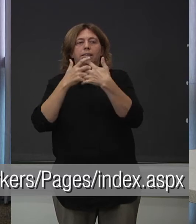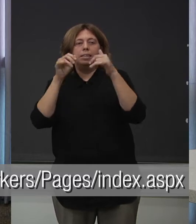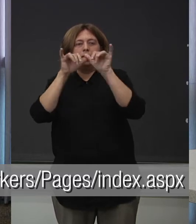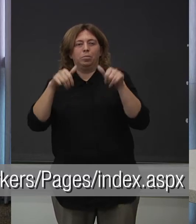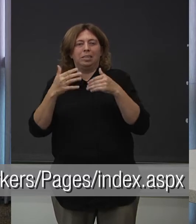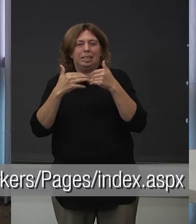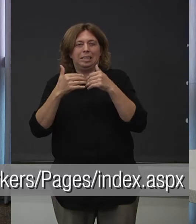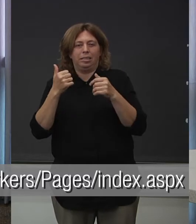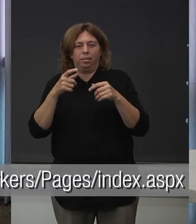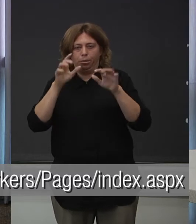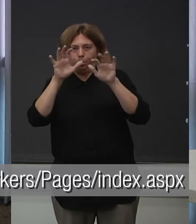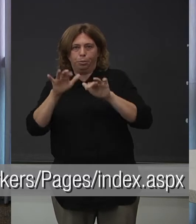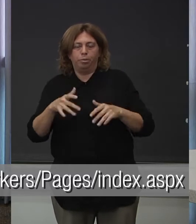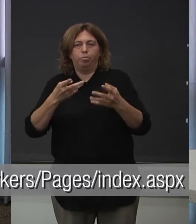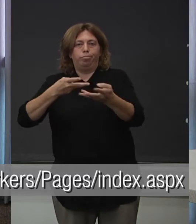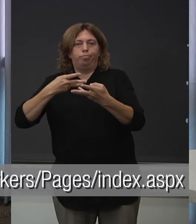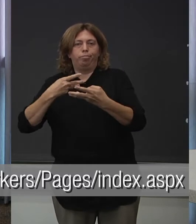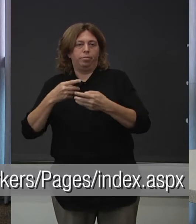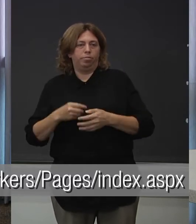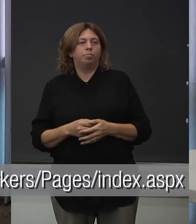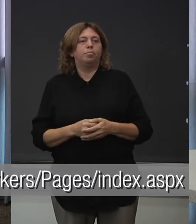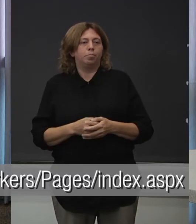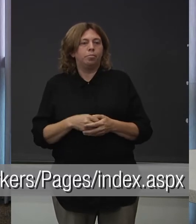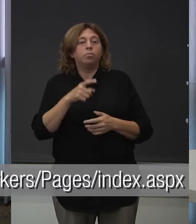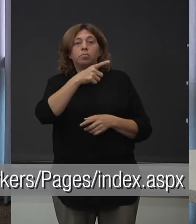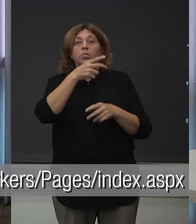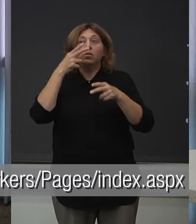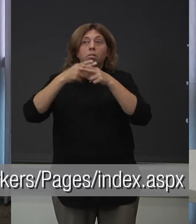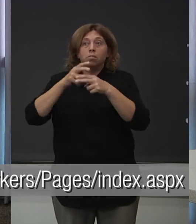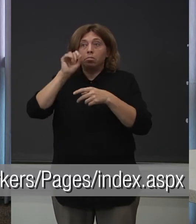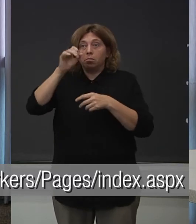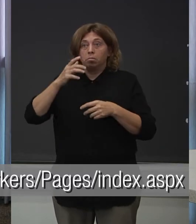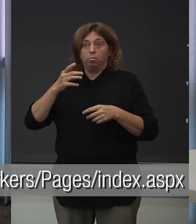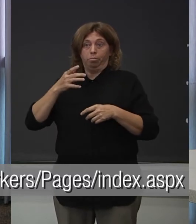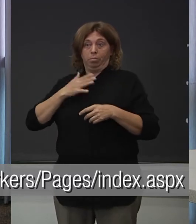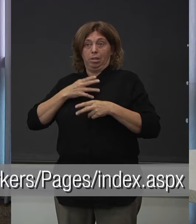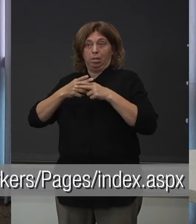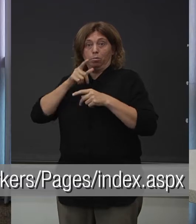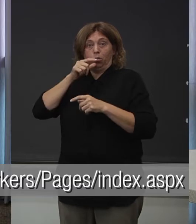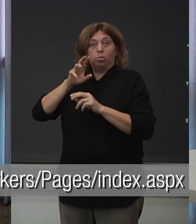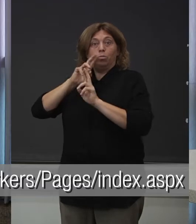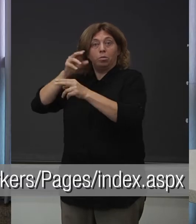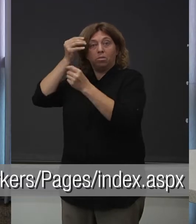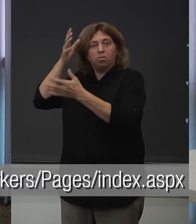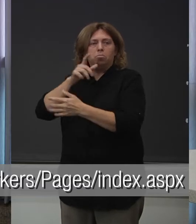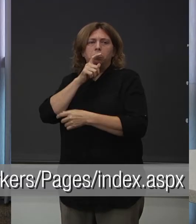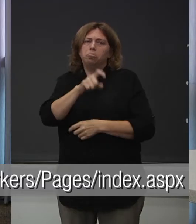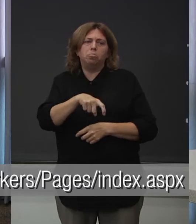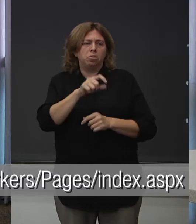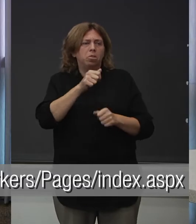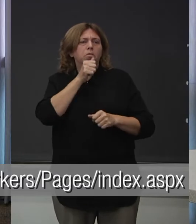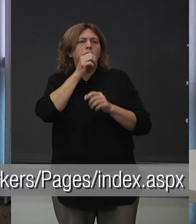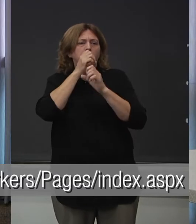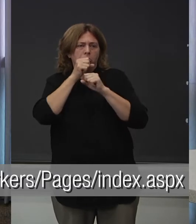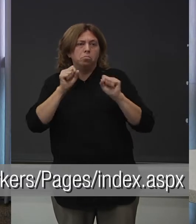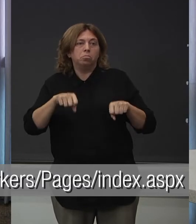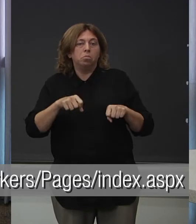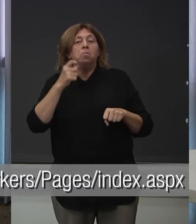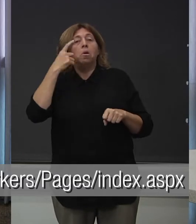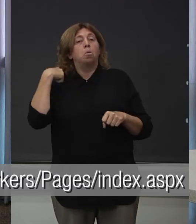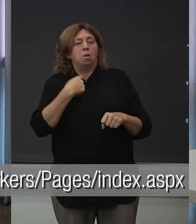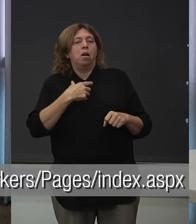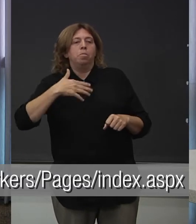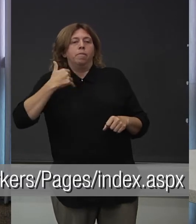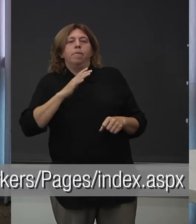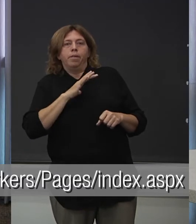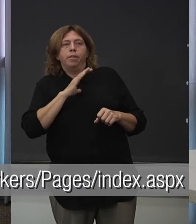name, but we actually prefer that you give your name, and if you want your identity protected, that you let us know that. That means we can follow